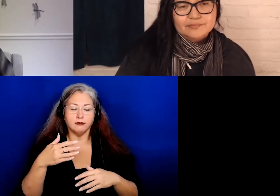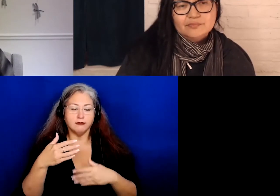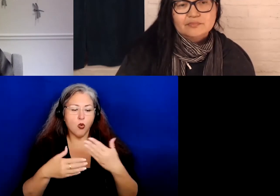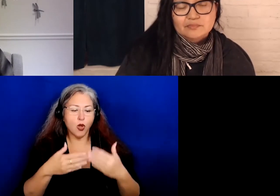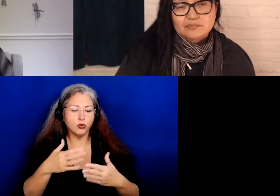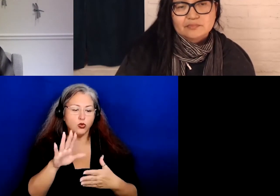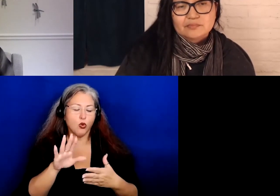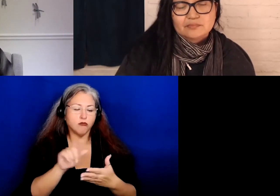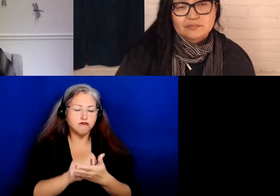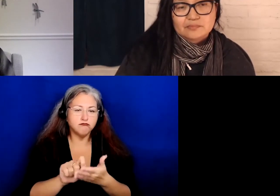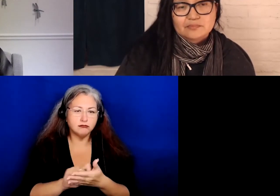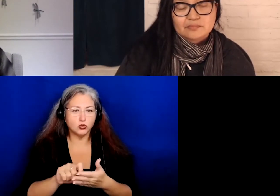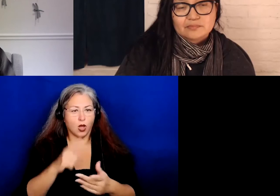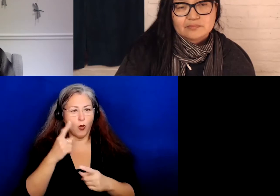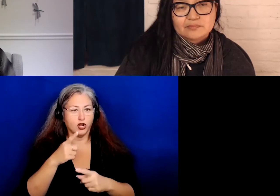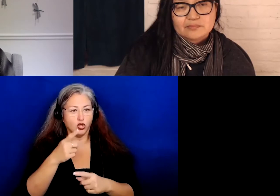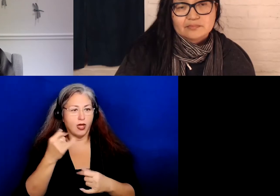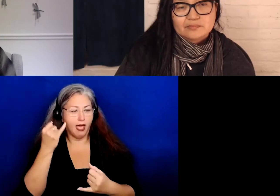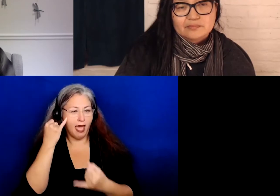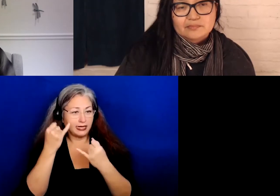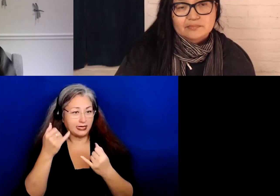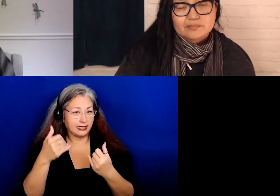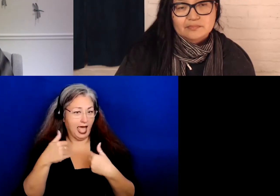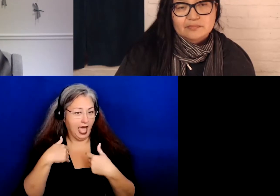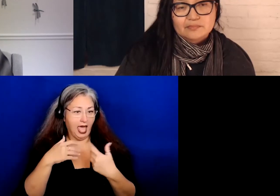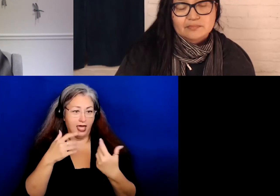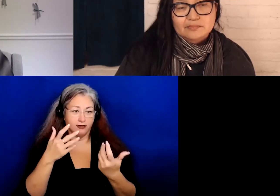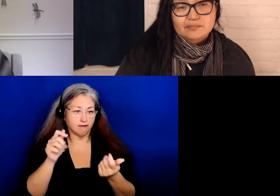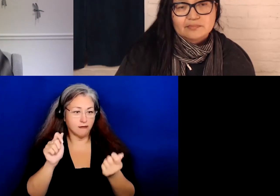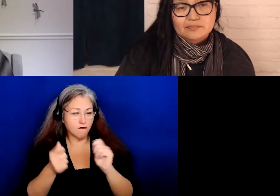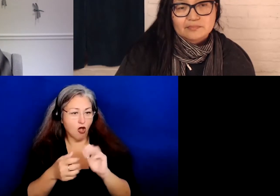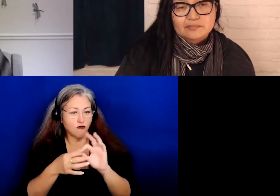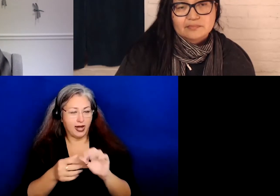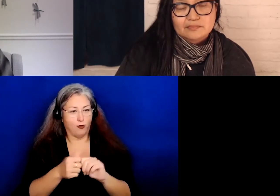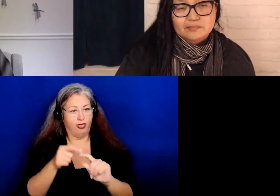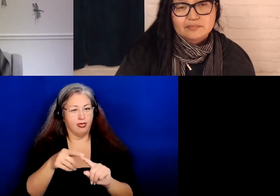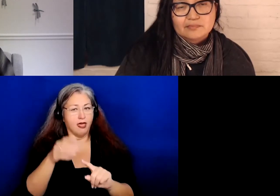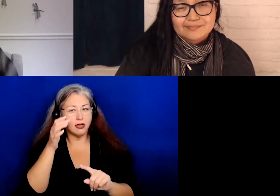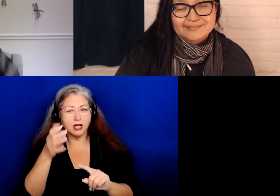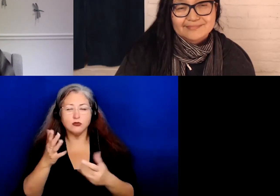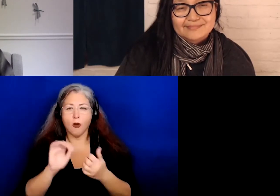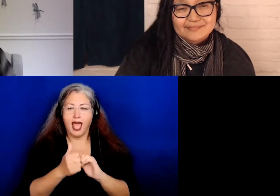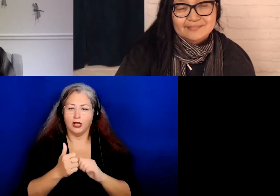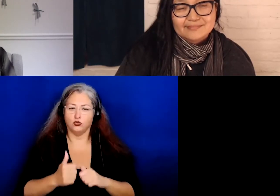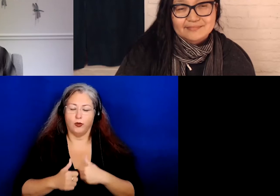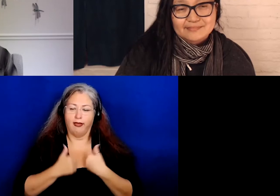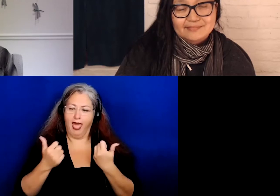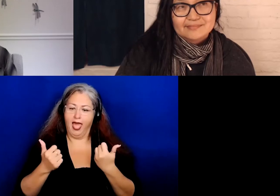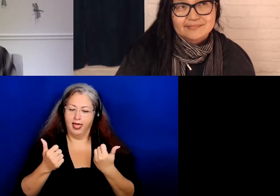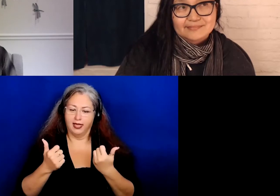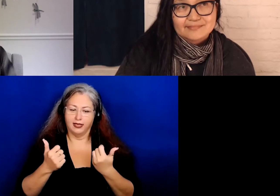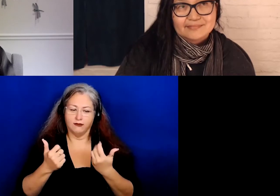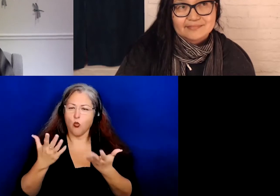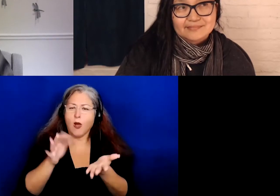the book, have your ideas evolved around that? Just how is life accounted for? And